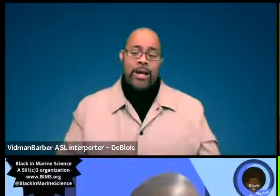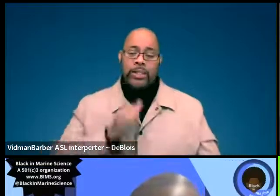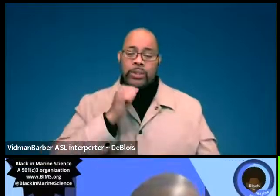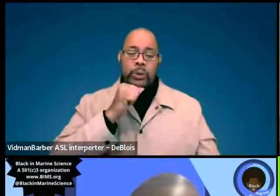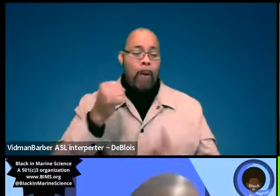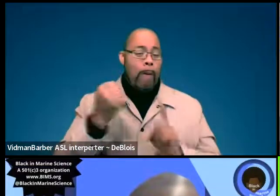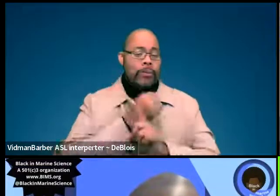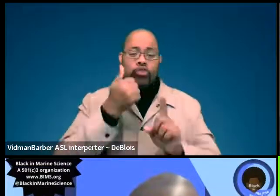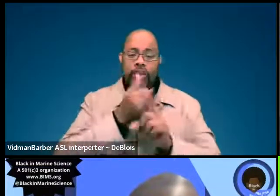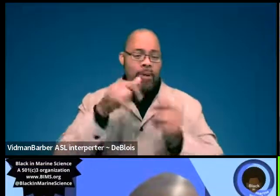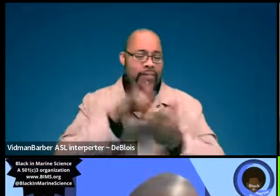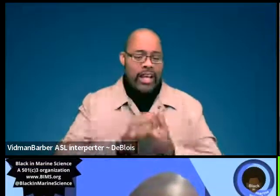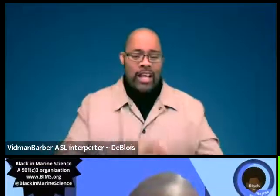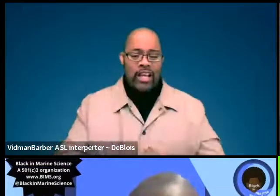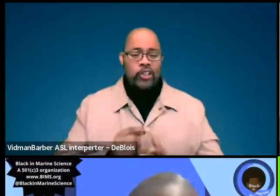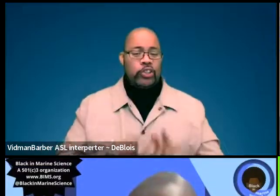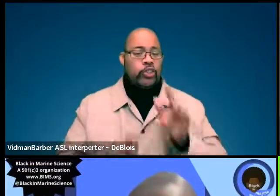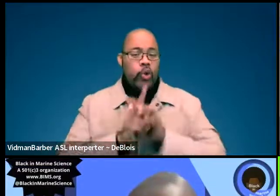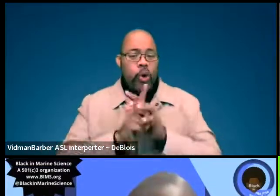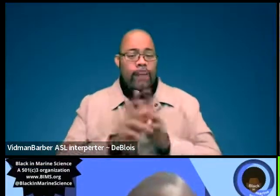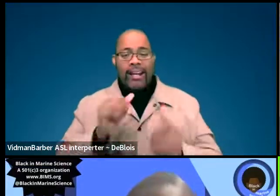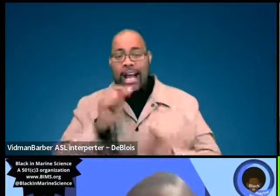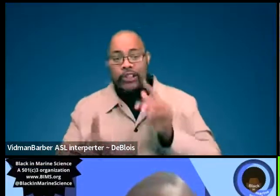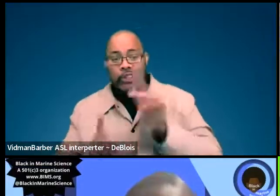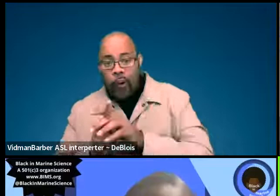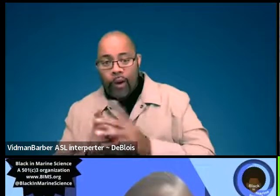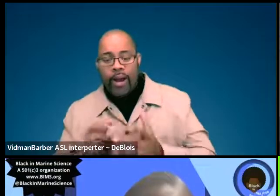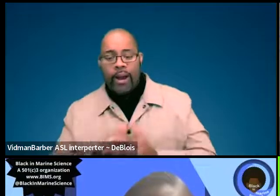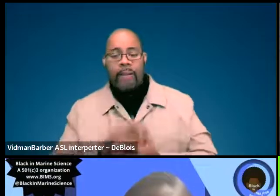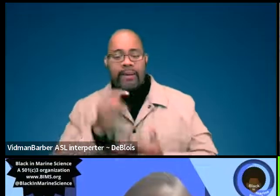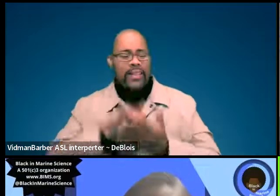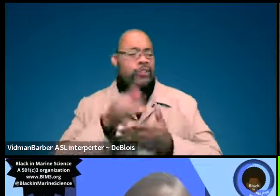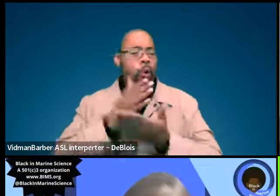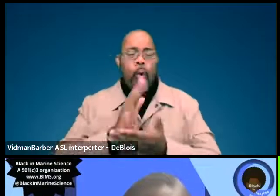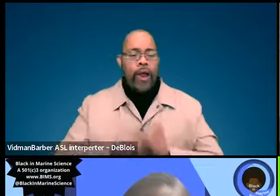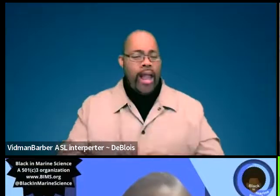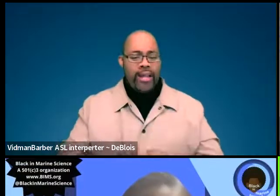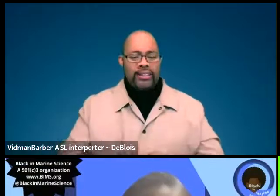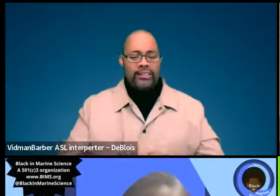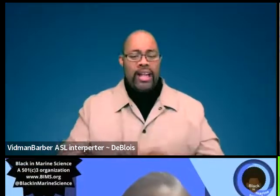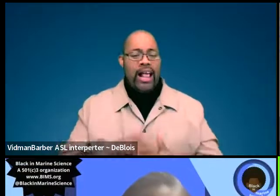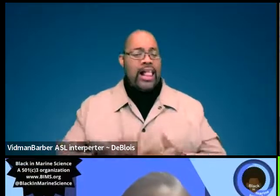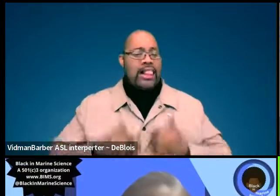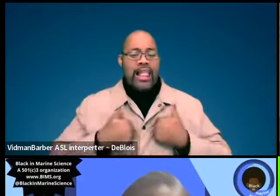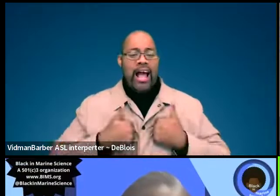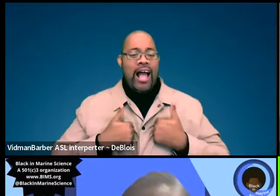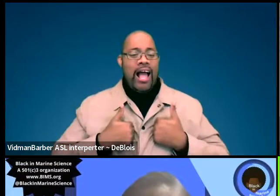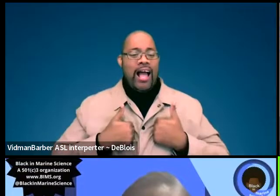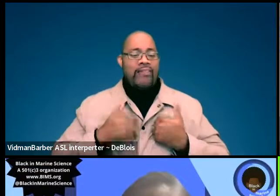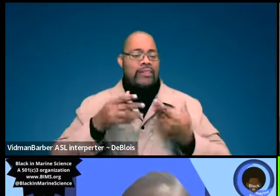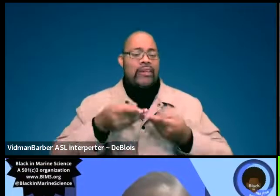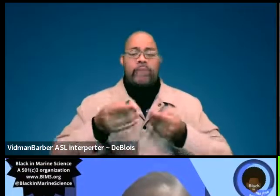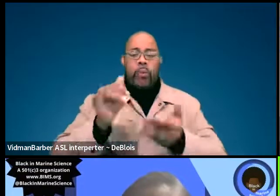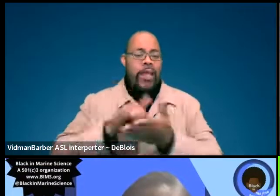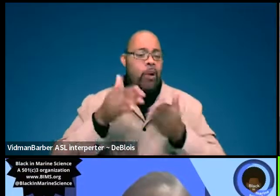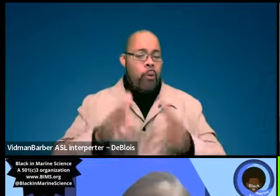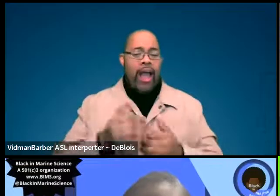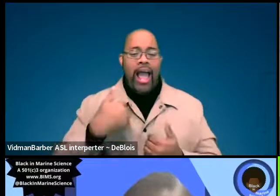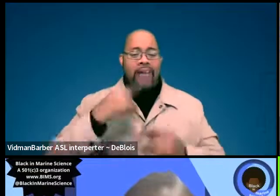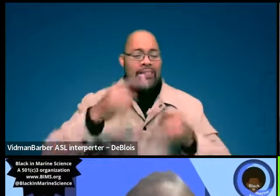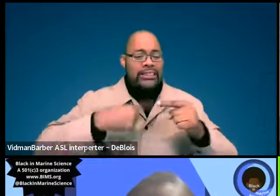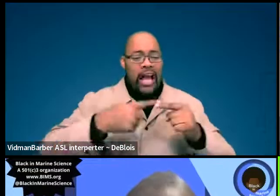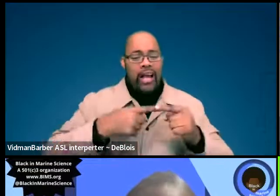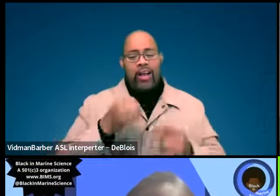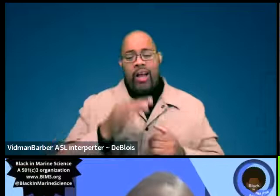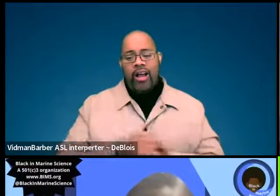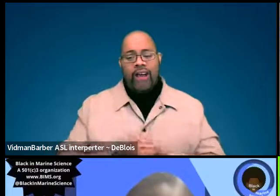yourself up about showing up and not showing up, because that's okay. And life is a flow like that. You're going to have these cycles